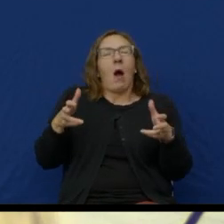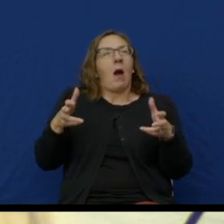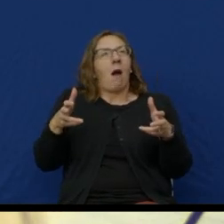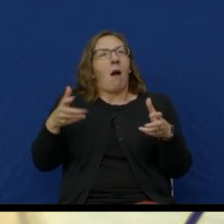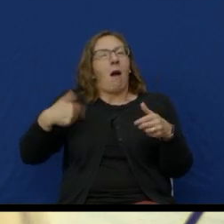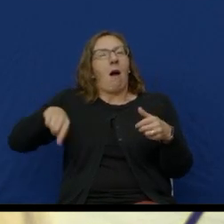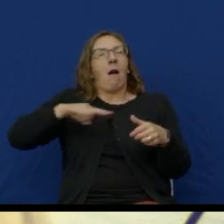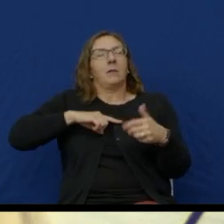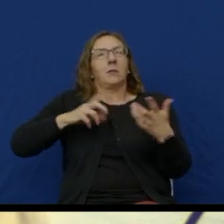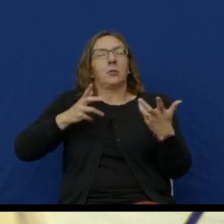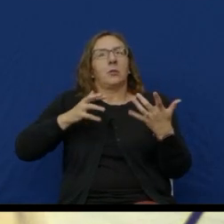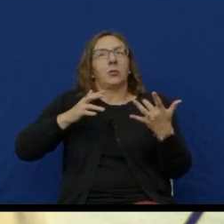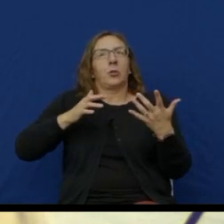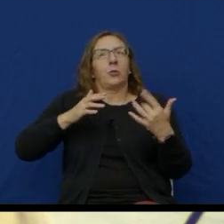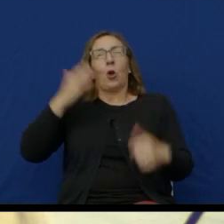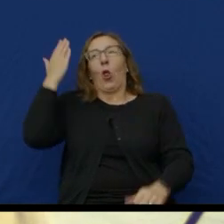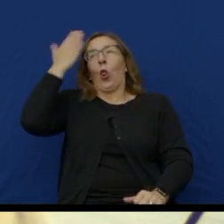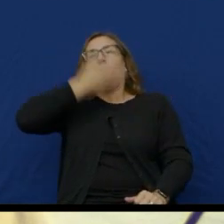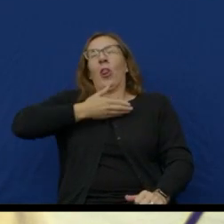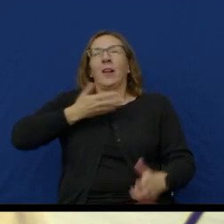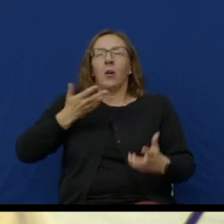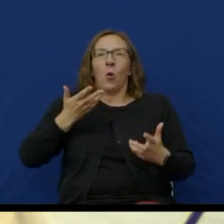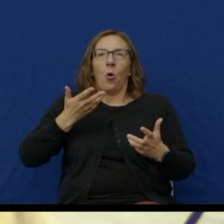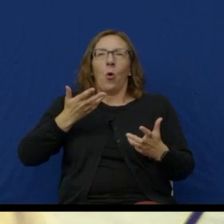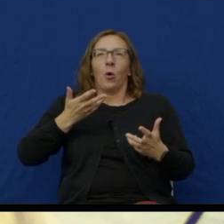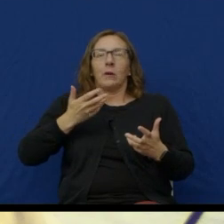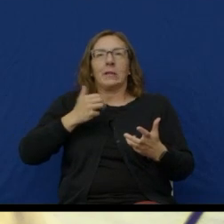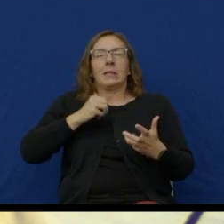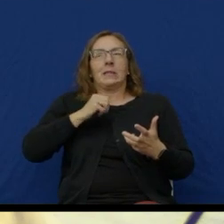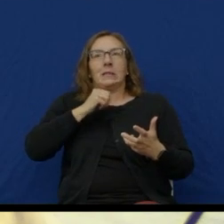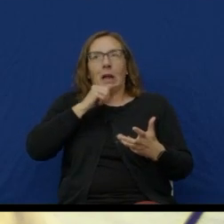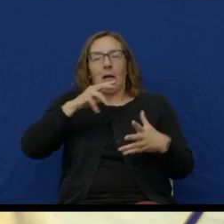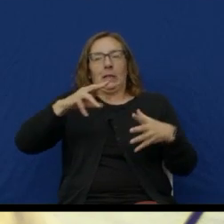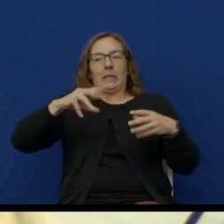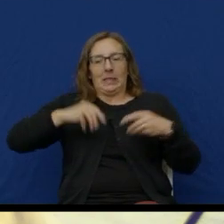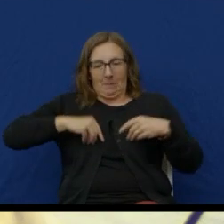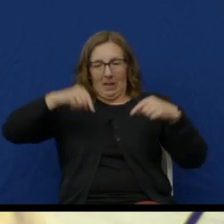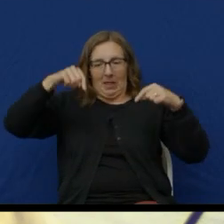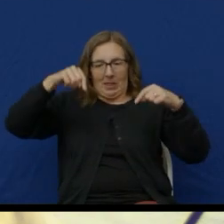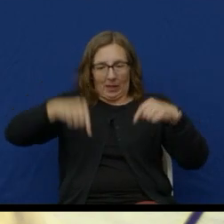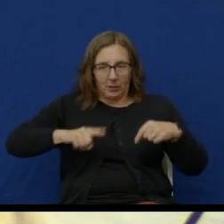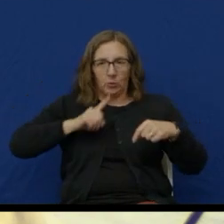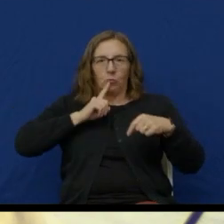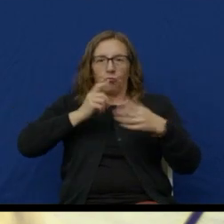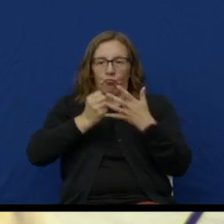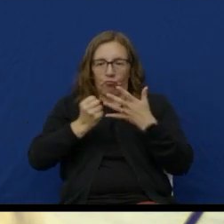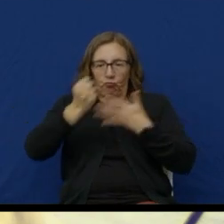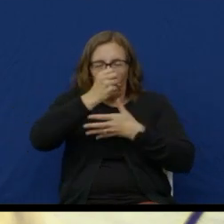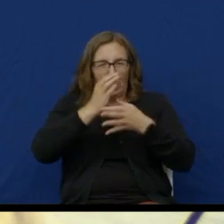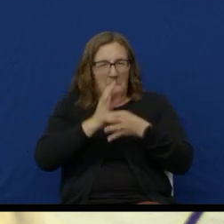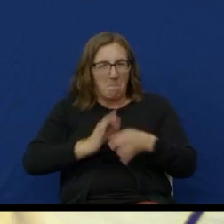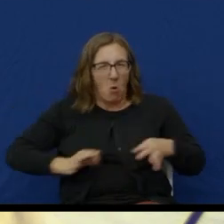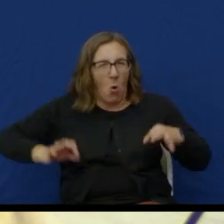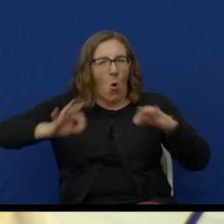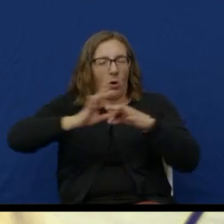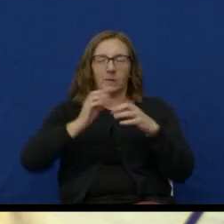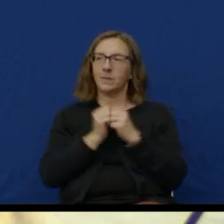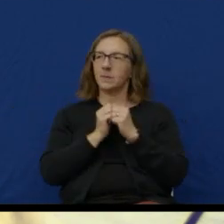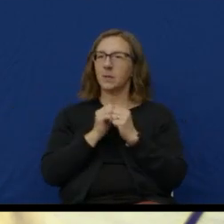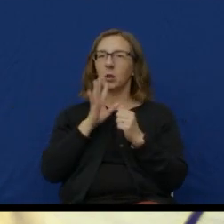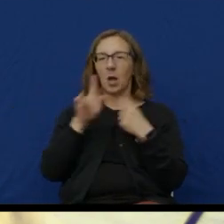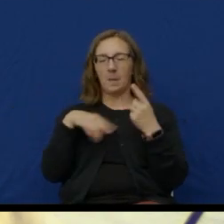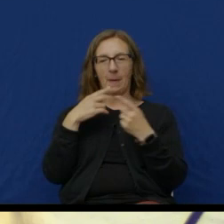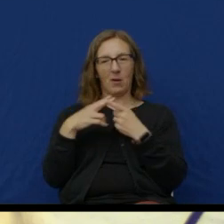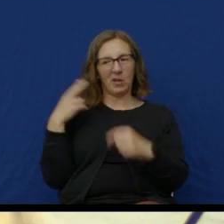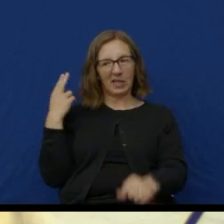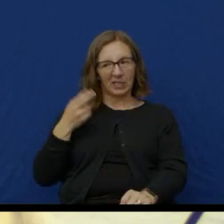undisciplined about embracing the full gravity of what we're talking about. Historically